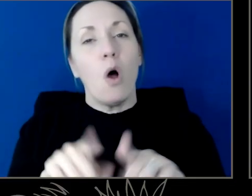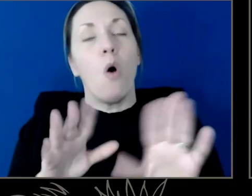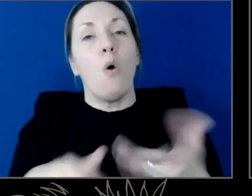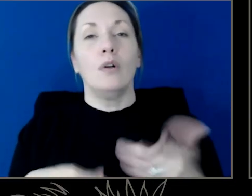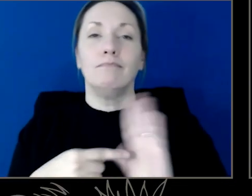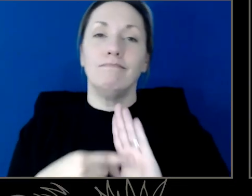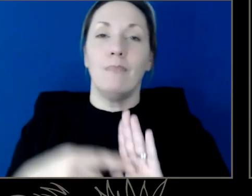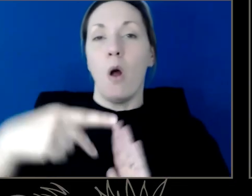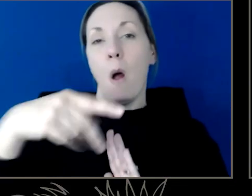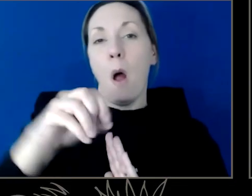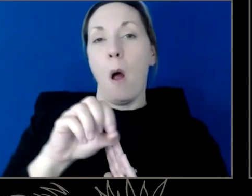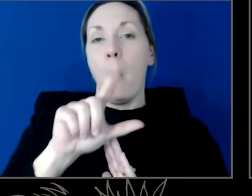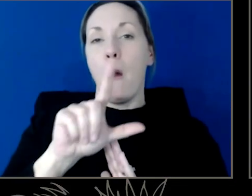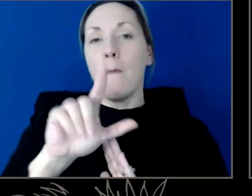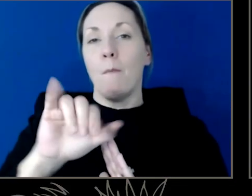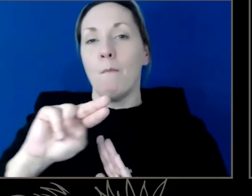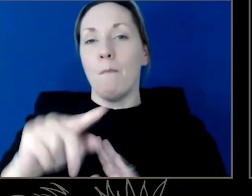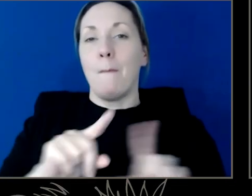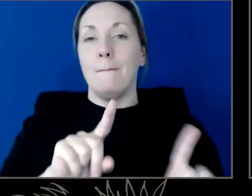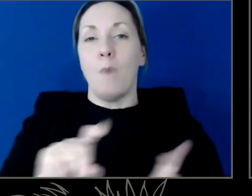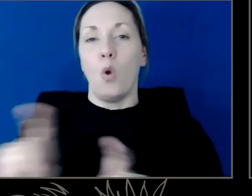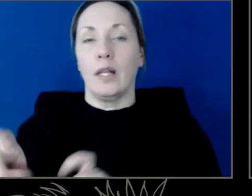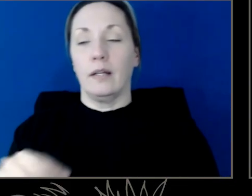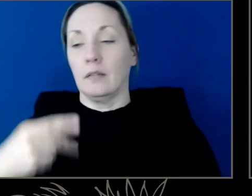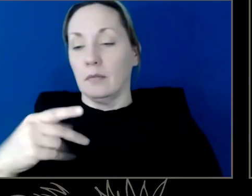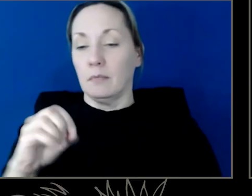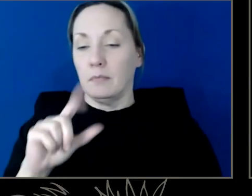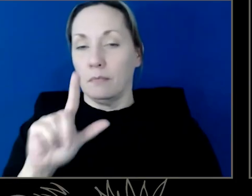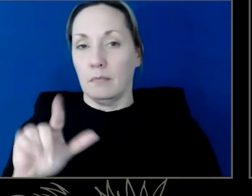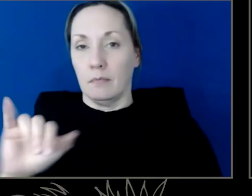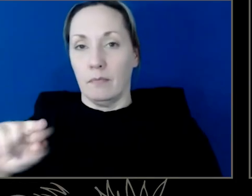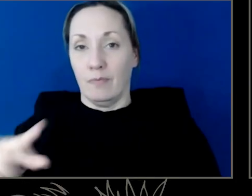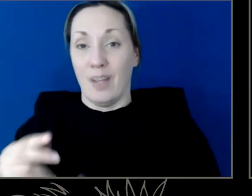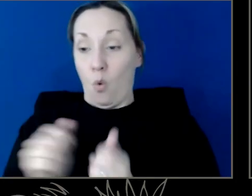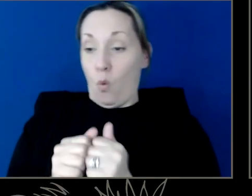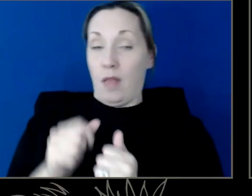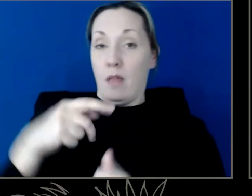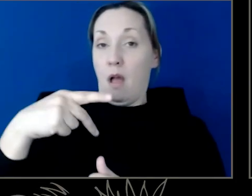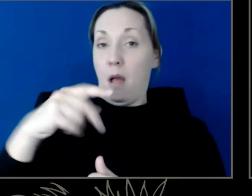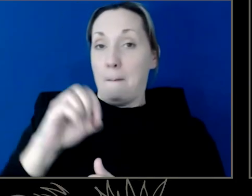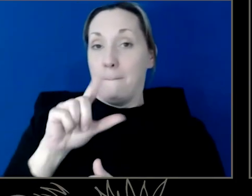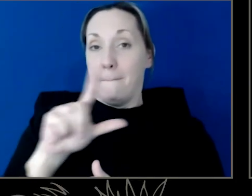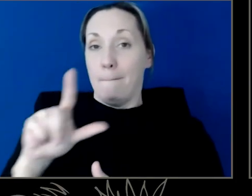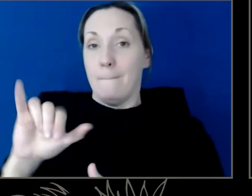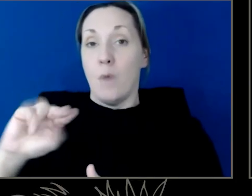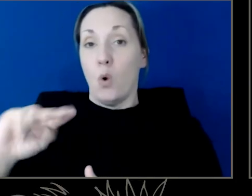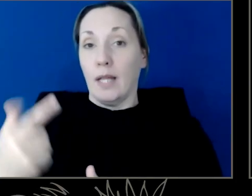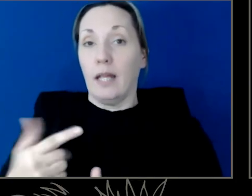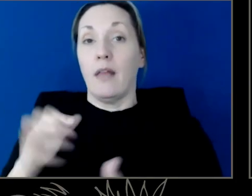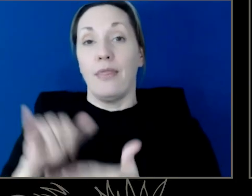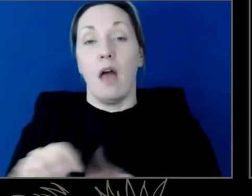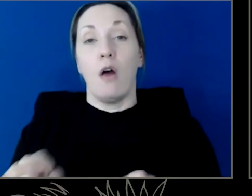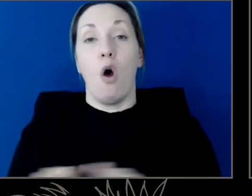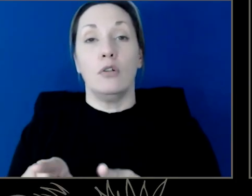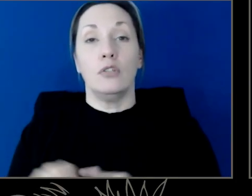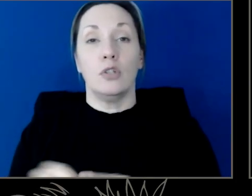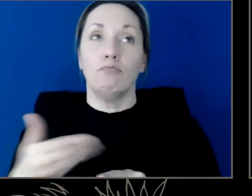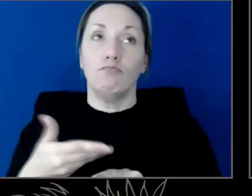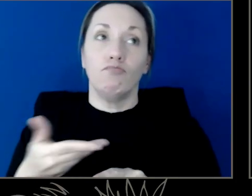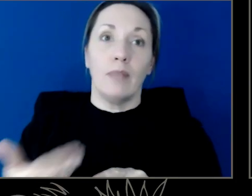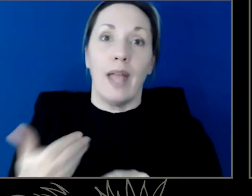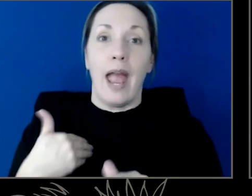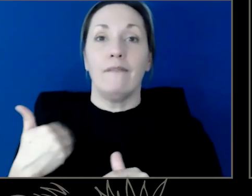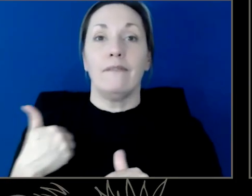It also introduces polling, and with polling, it introduces